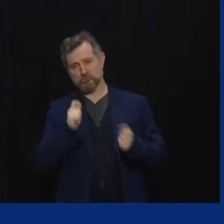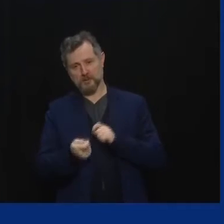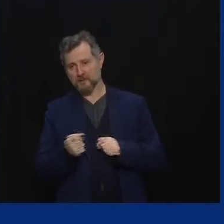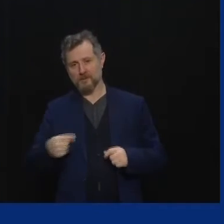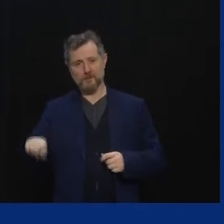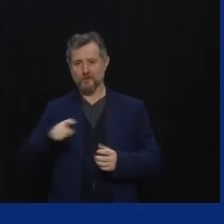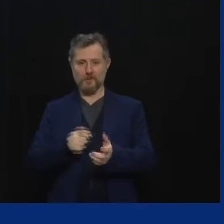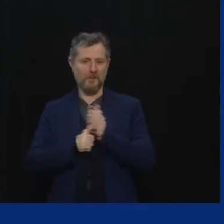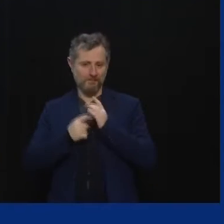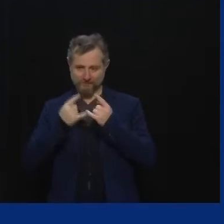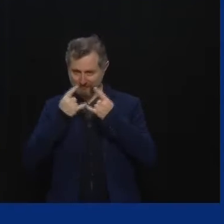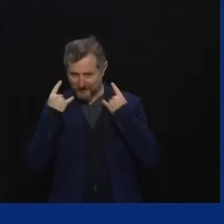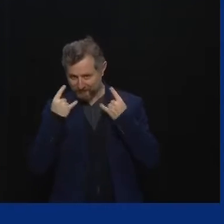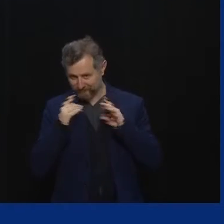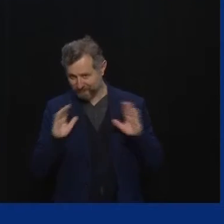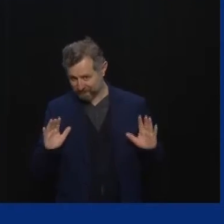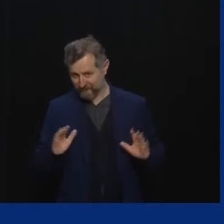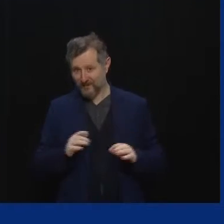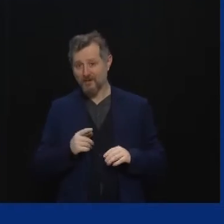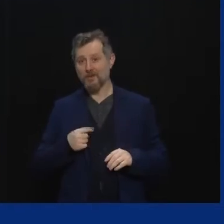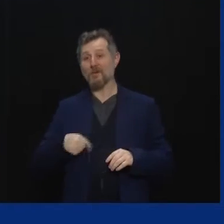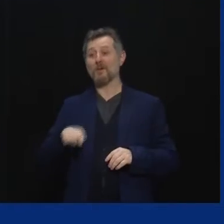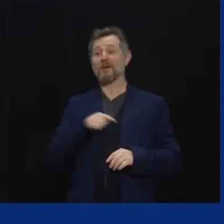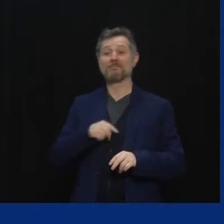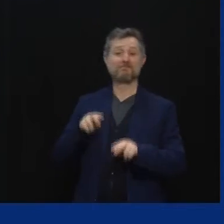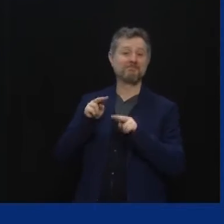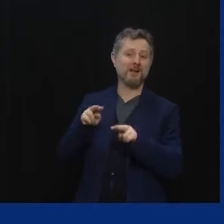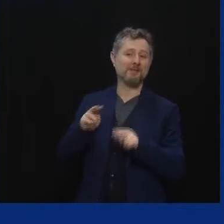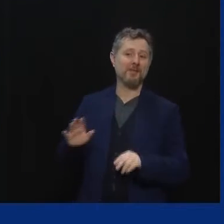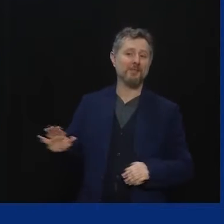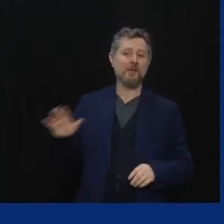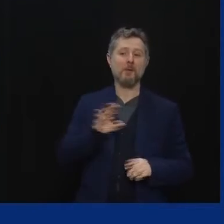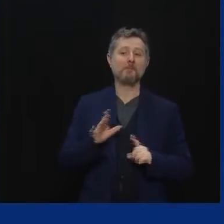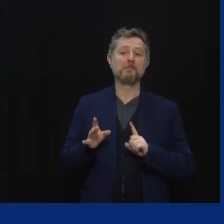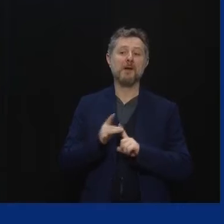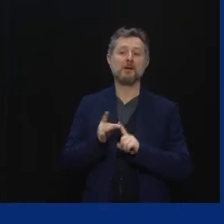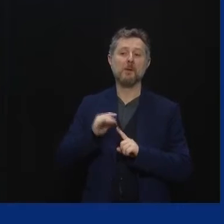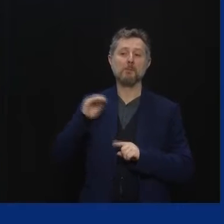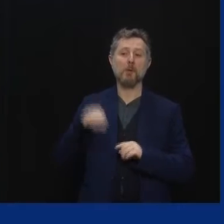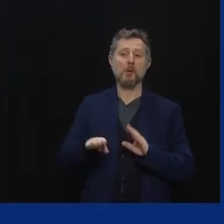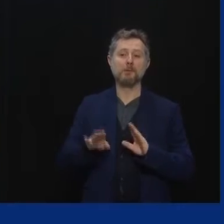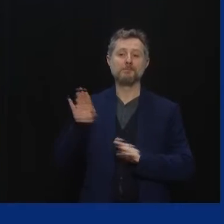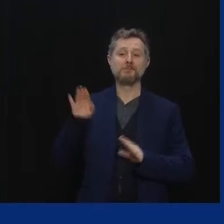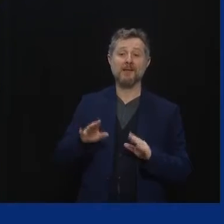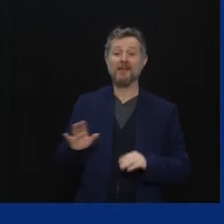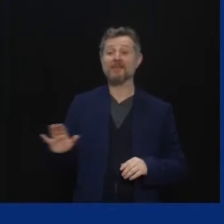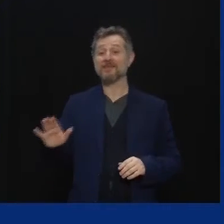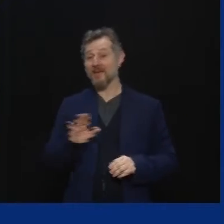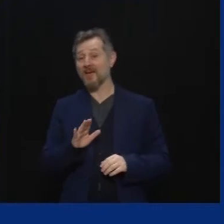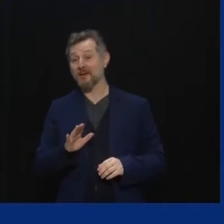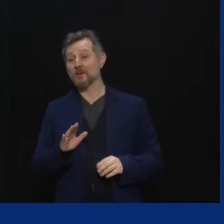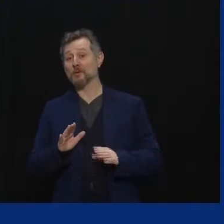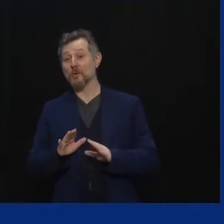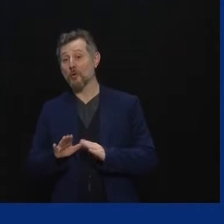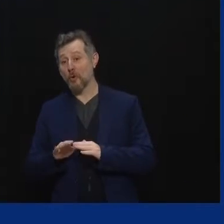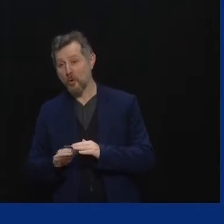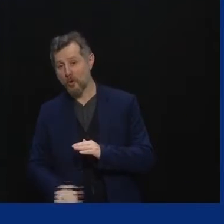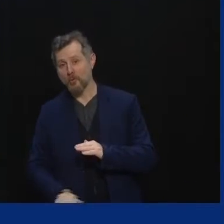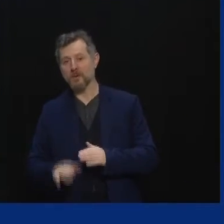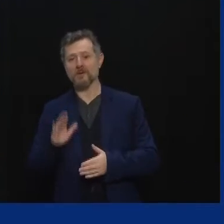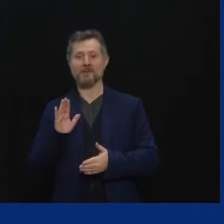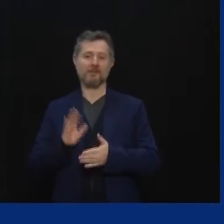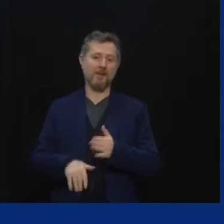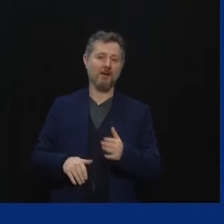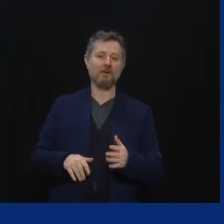that we are monitoring their positive rates, and they are lower than the positive rates for the rest of the city.